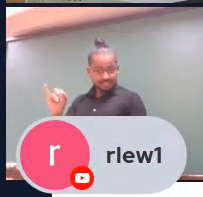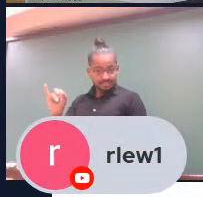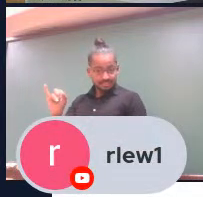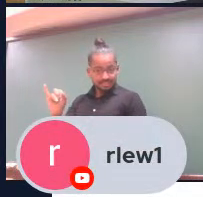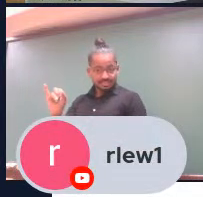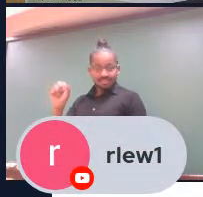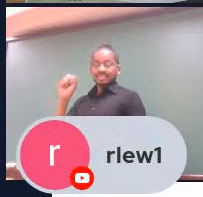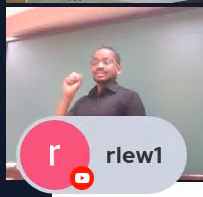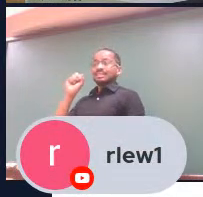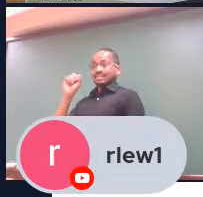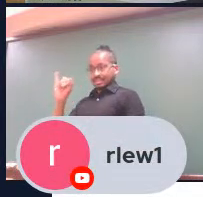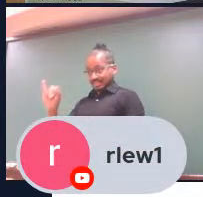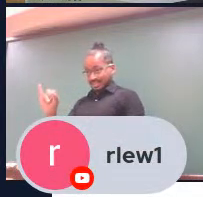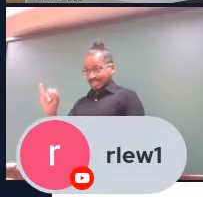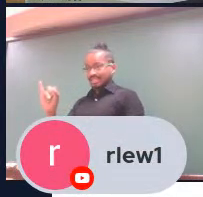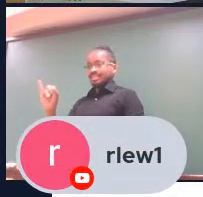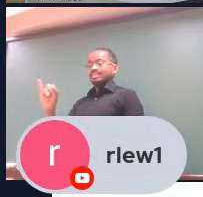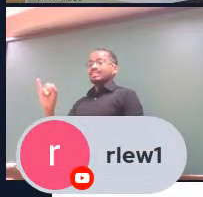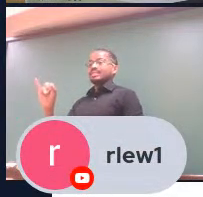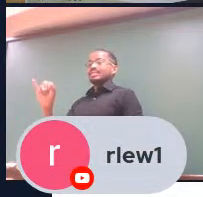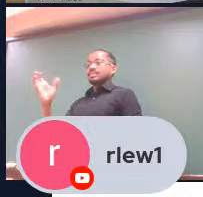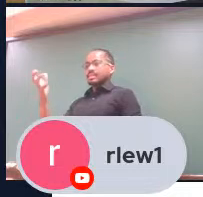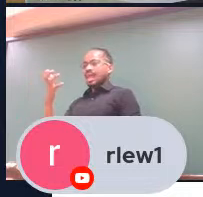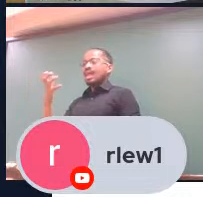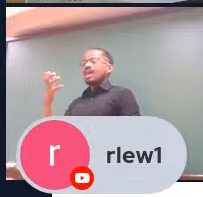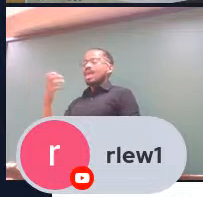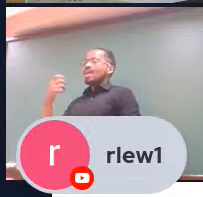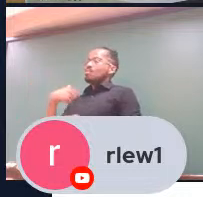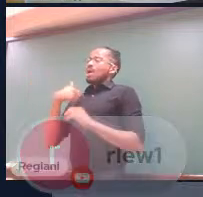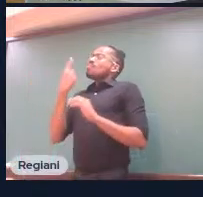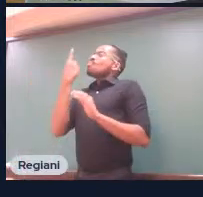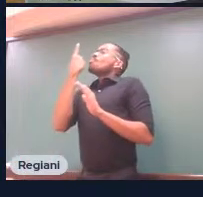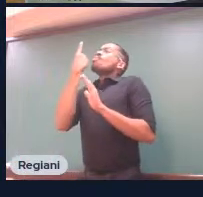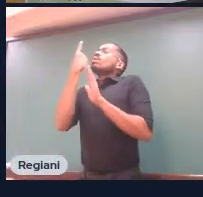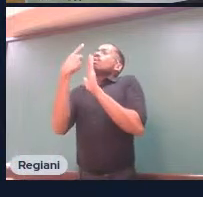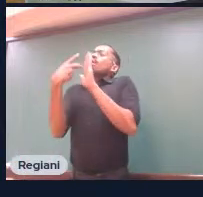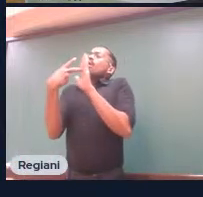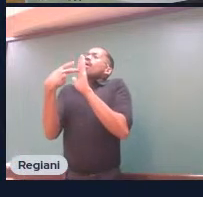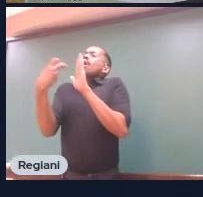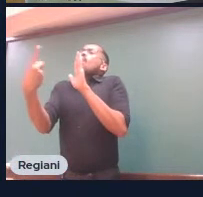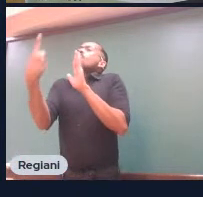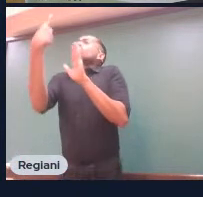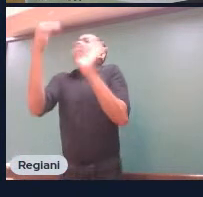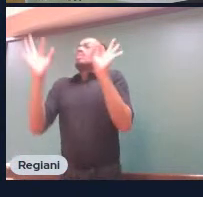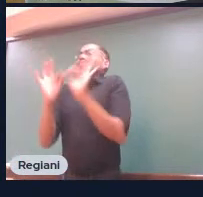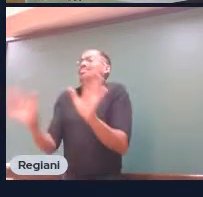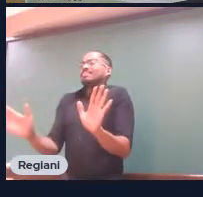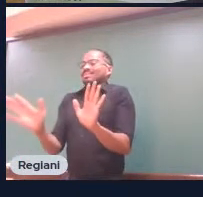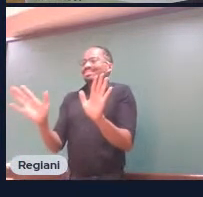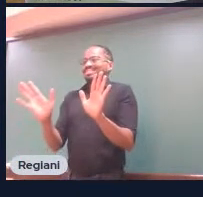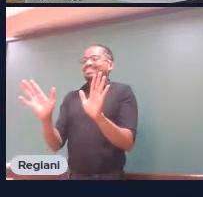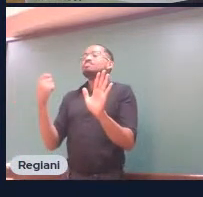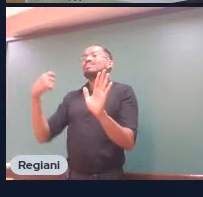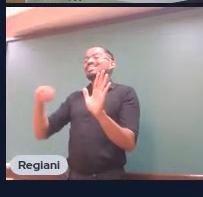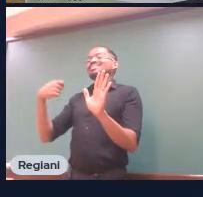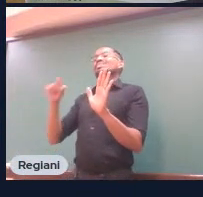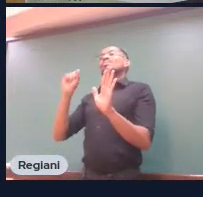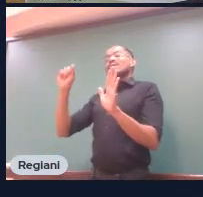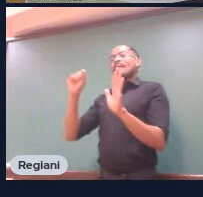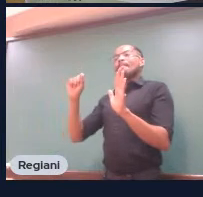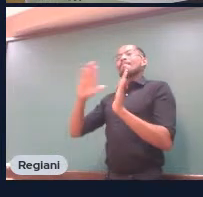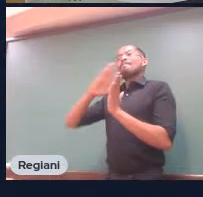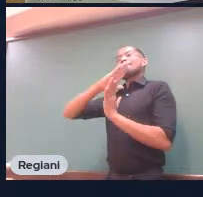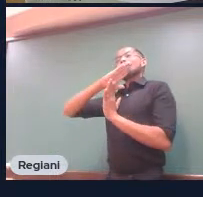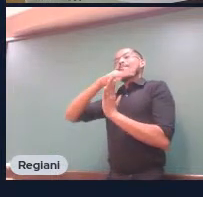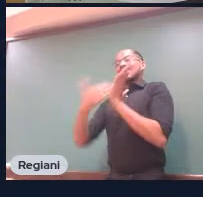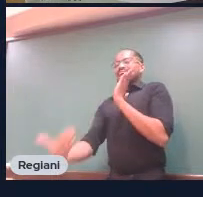se nós queremos pelo menos ter uma única citação, nós devemos simplesmente cortar pela metade, ou